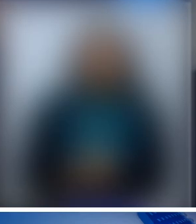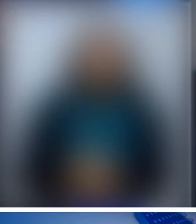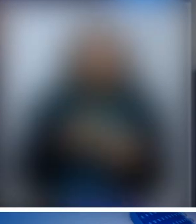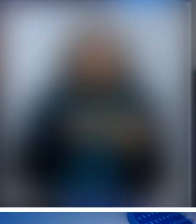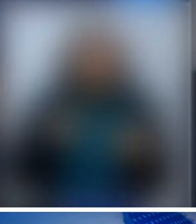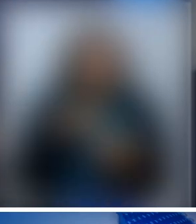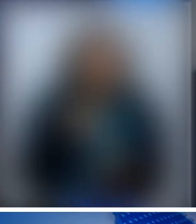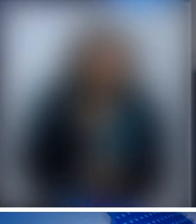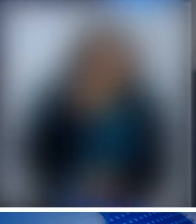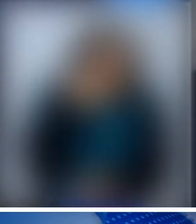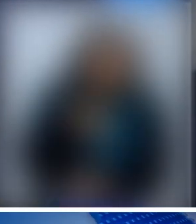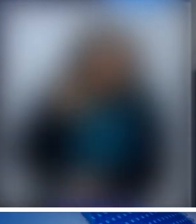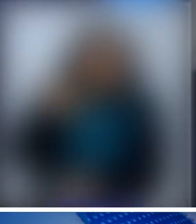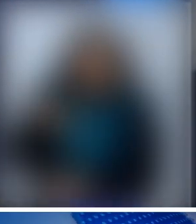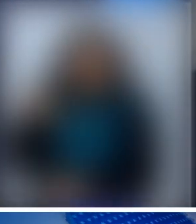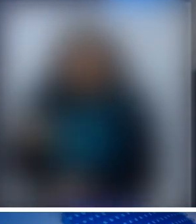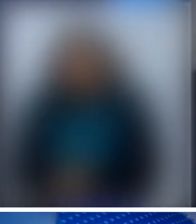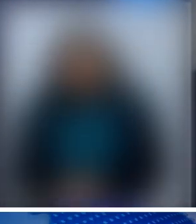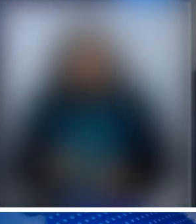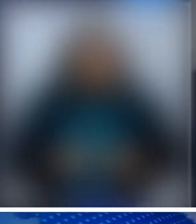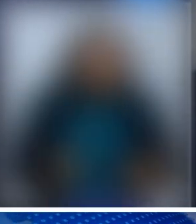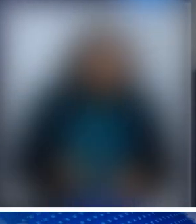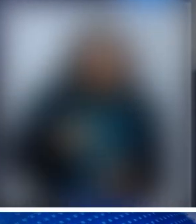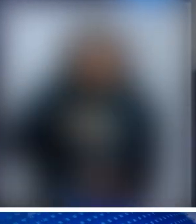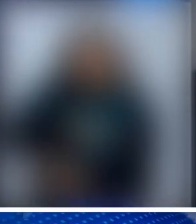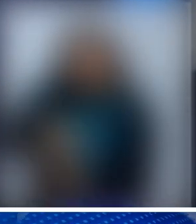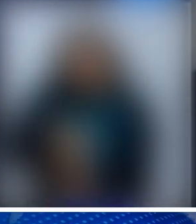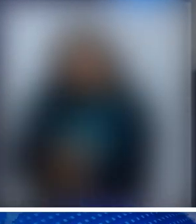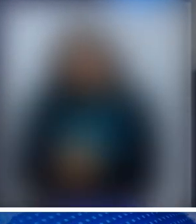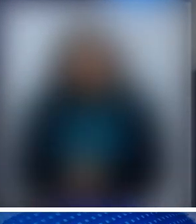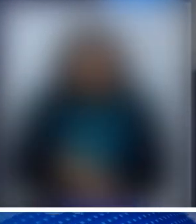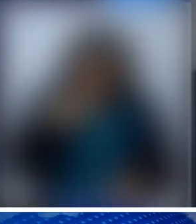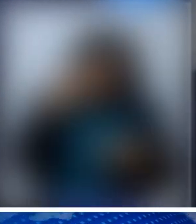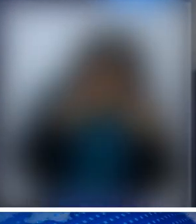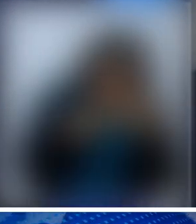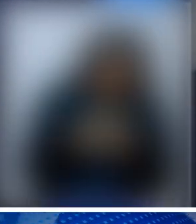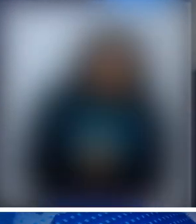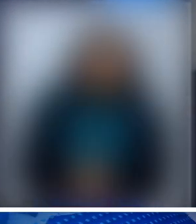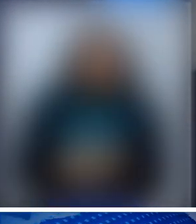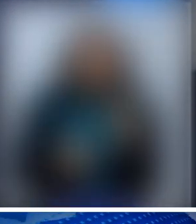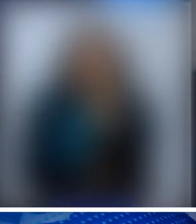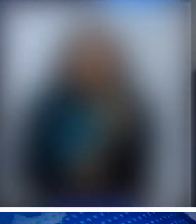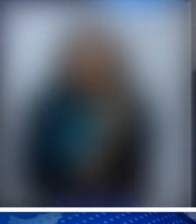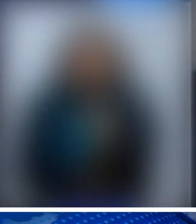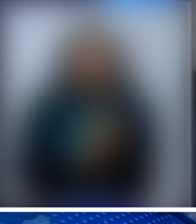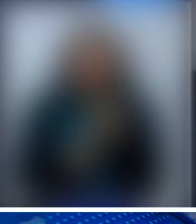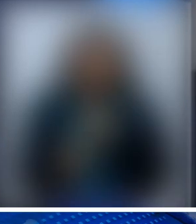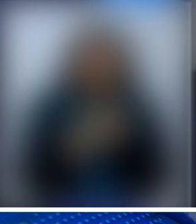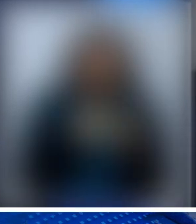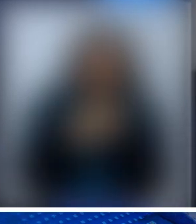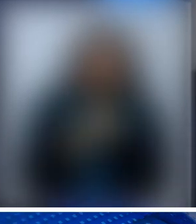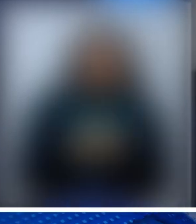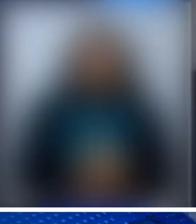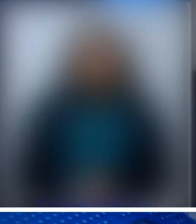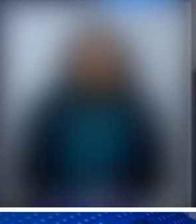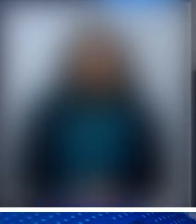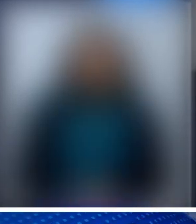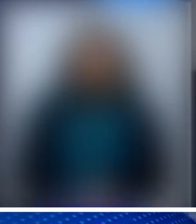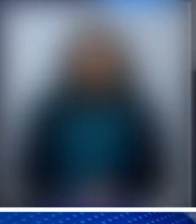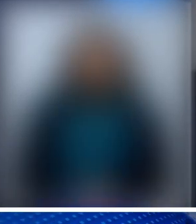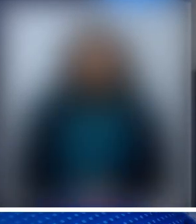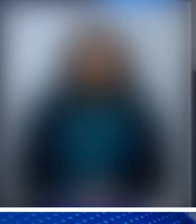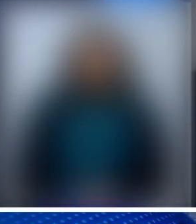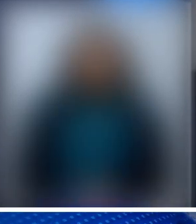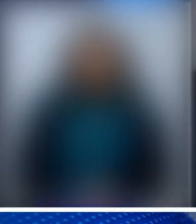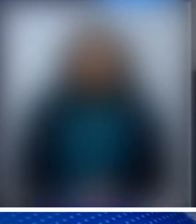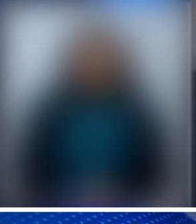and they will be visited by enumerators. Now, considering the amount of objection to questions asked during the